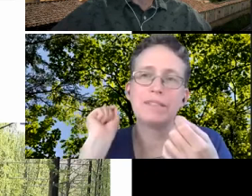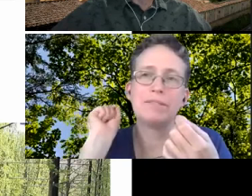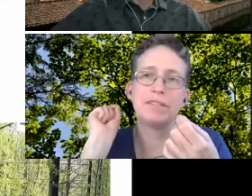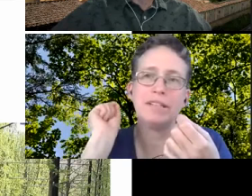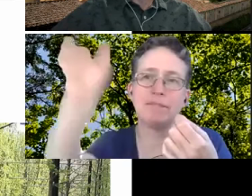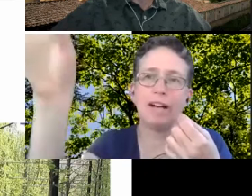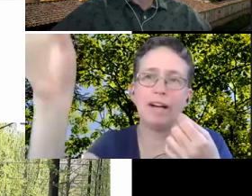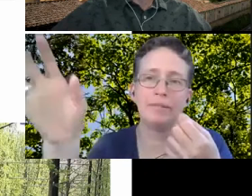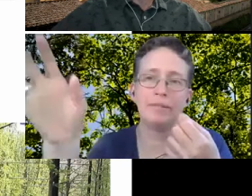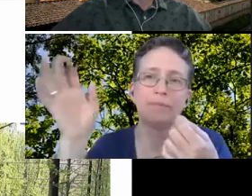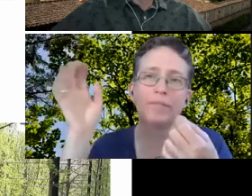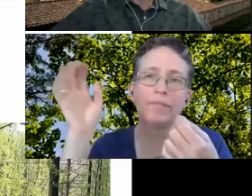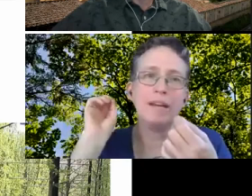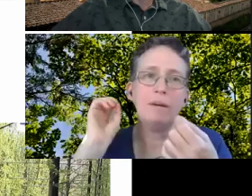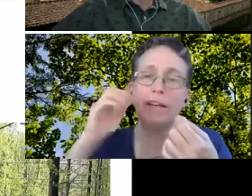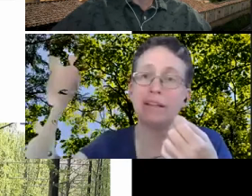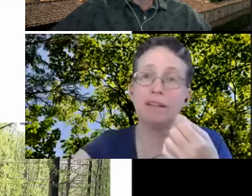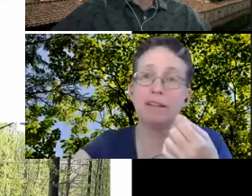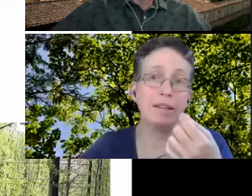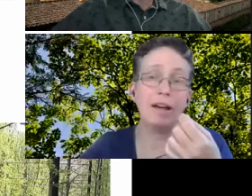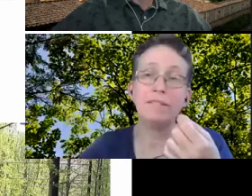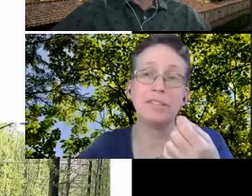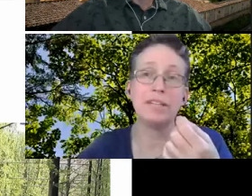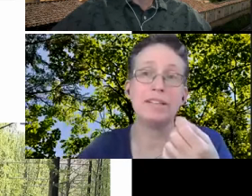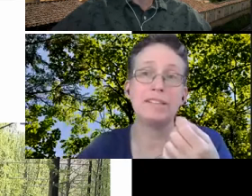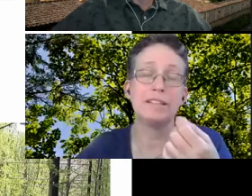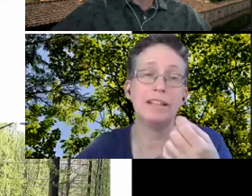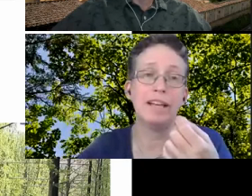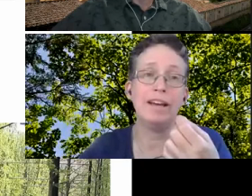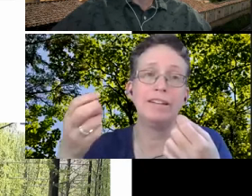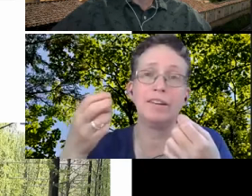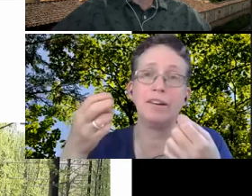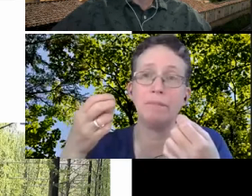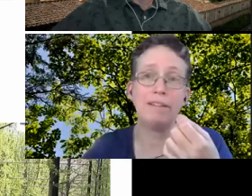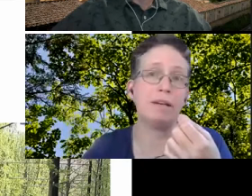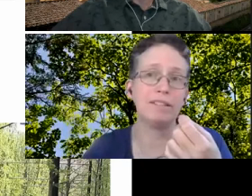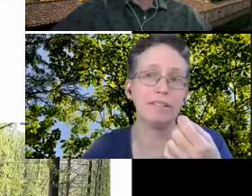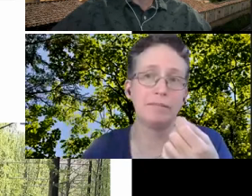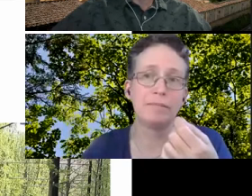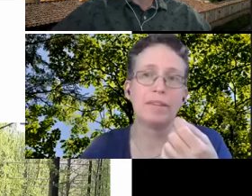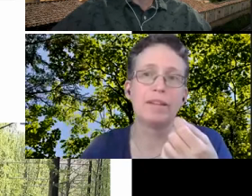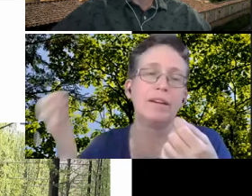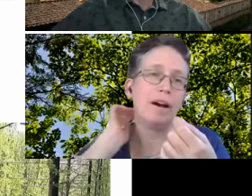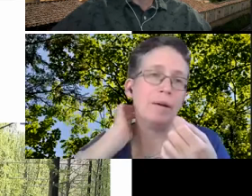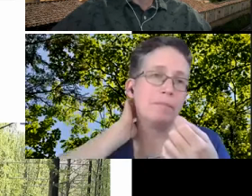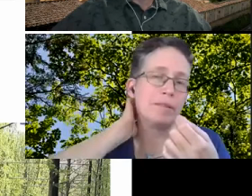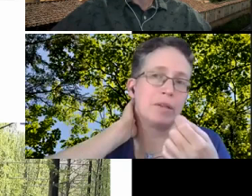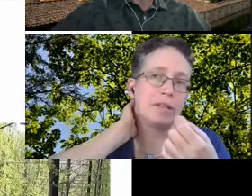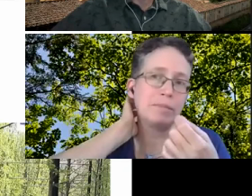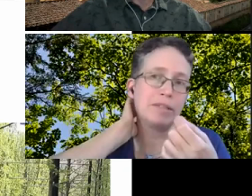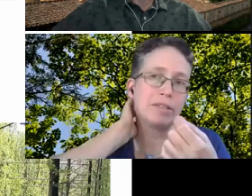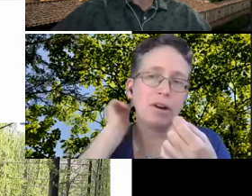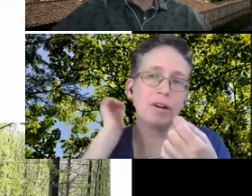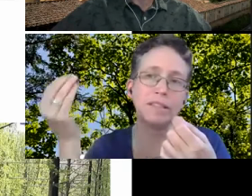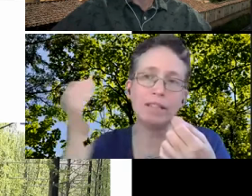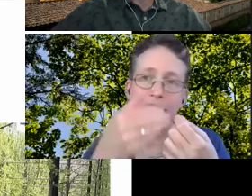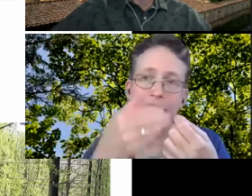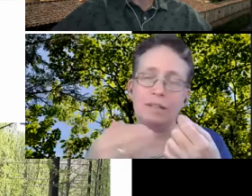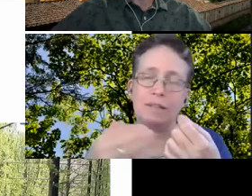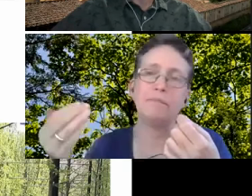happens if your seeds fly. A lot of your seeds land on pavement. So there's been